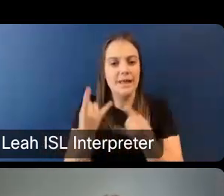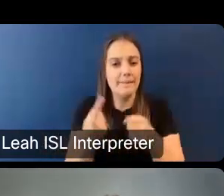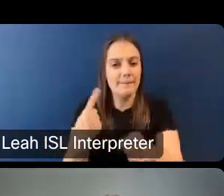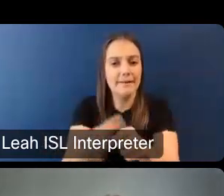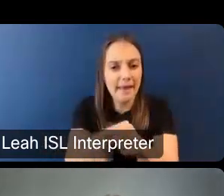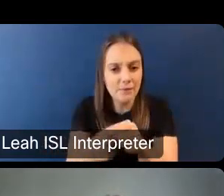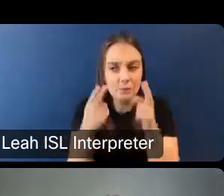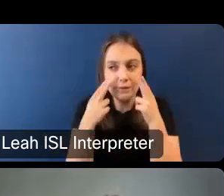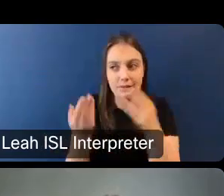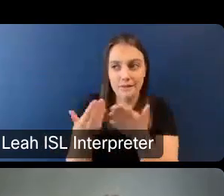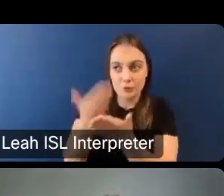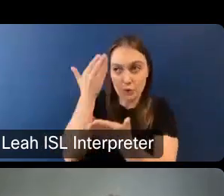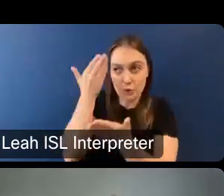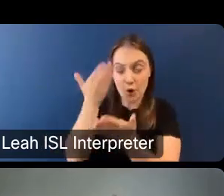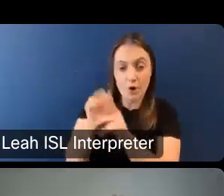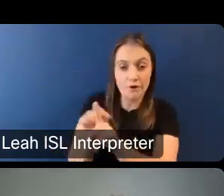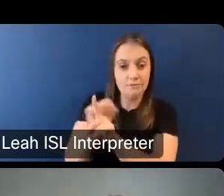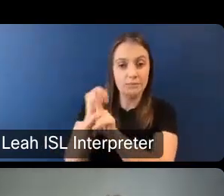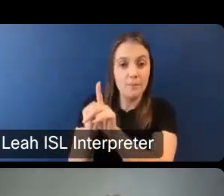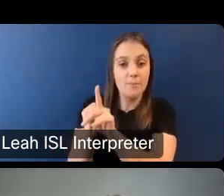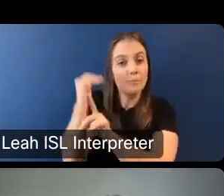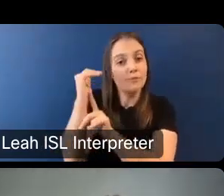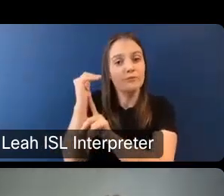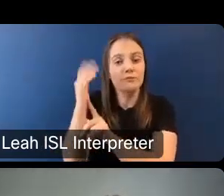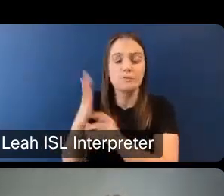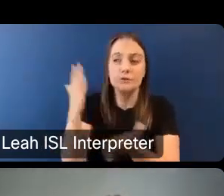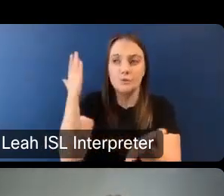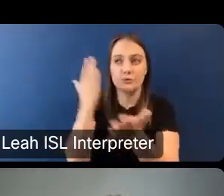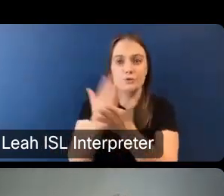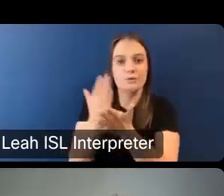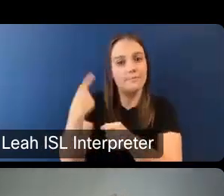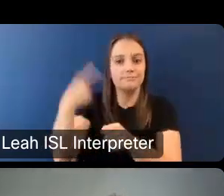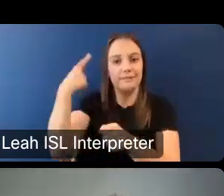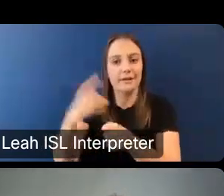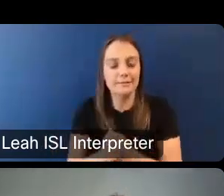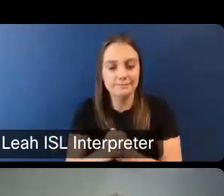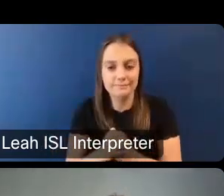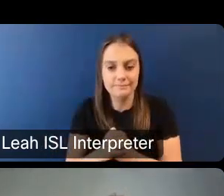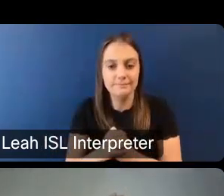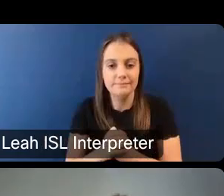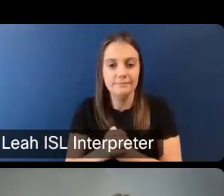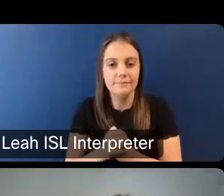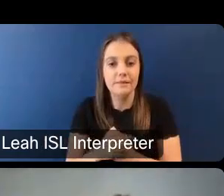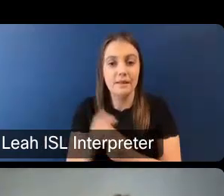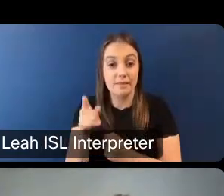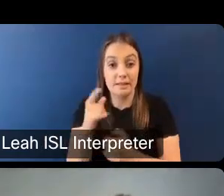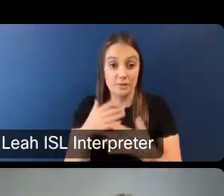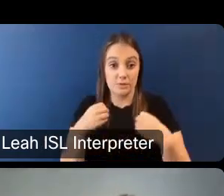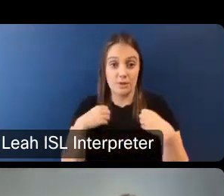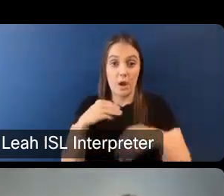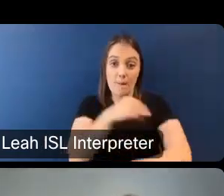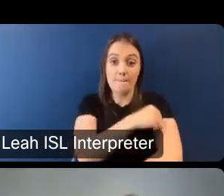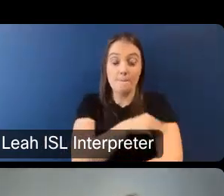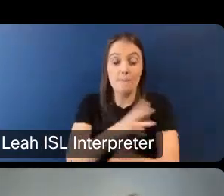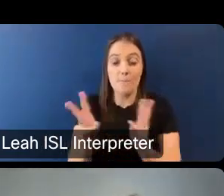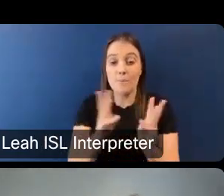learn from their experience and to prevent such incidents again. So this was our wicked problem that we've been working on over the